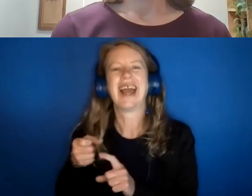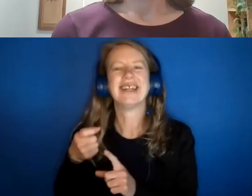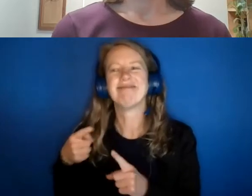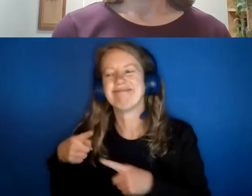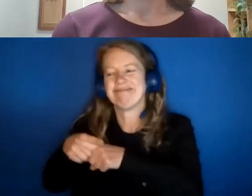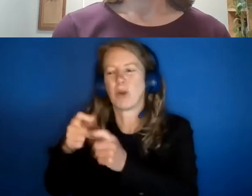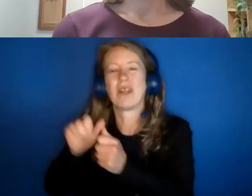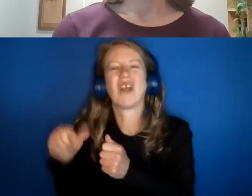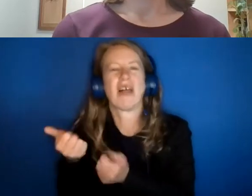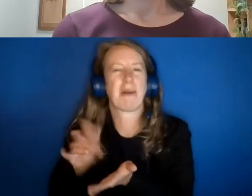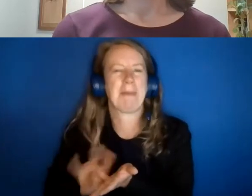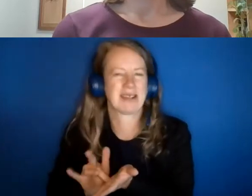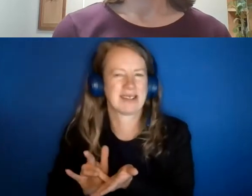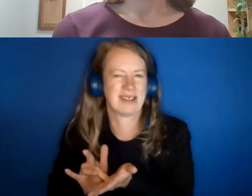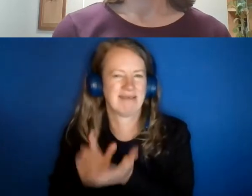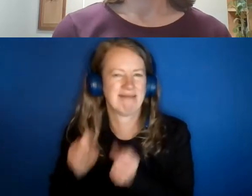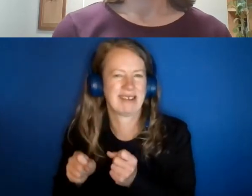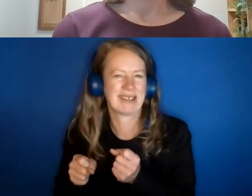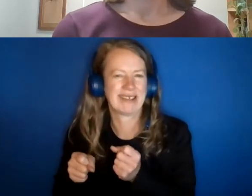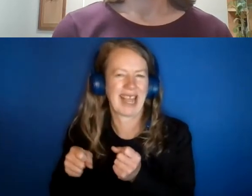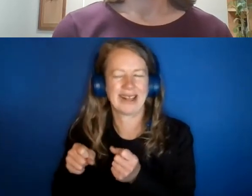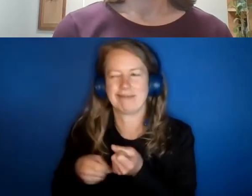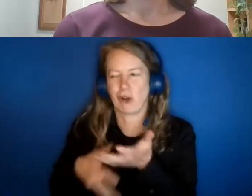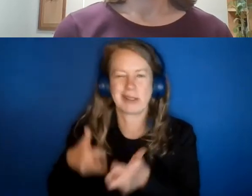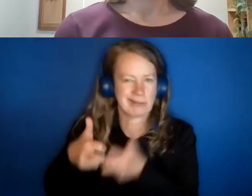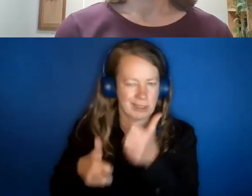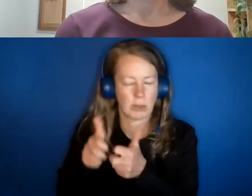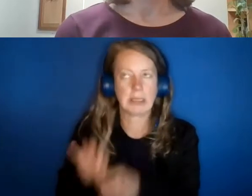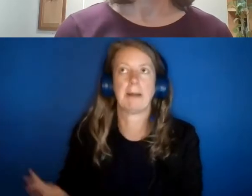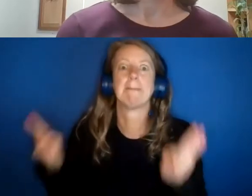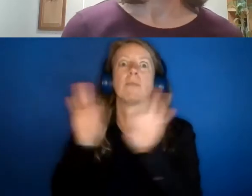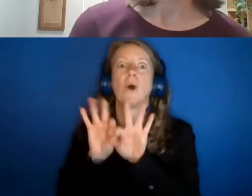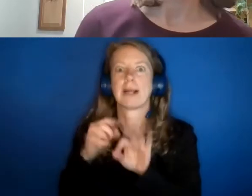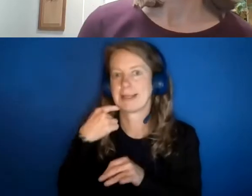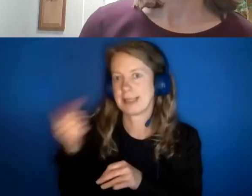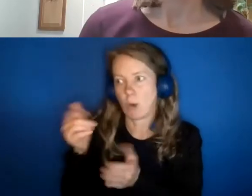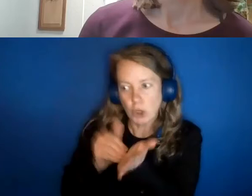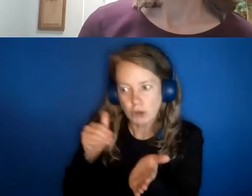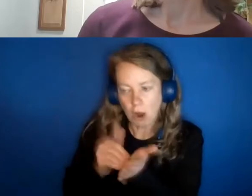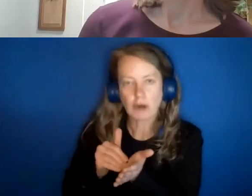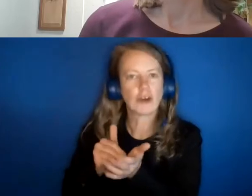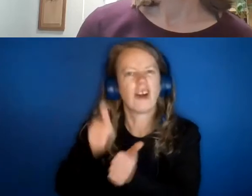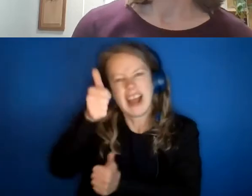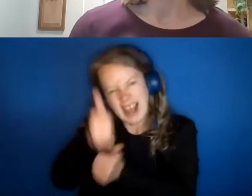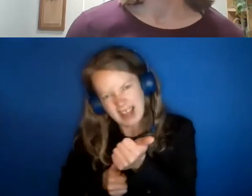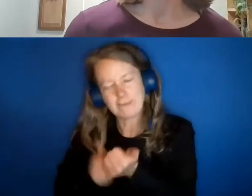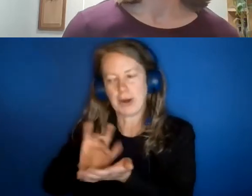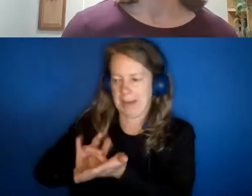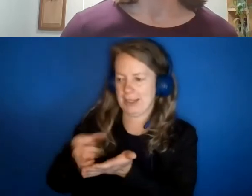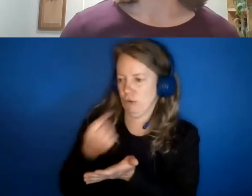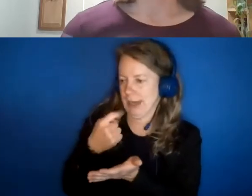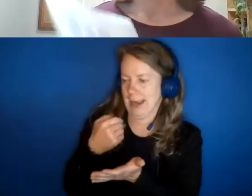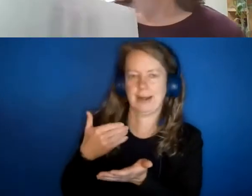it's absolutely important that you tell your provider who's prescribing it to you everything you take, even if it's an over-the-counter or